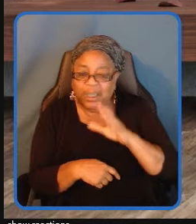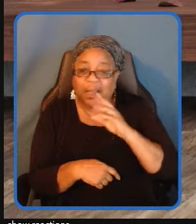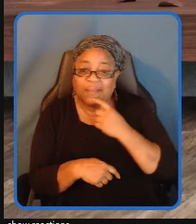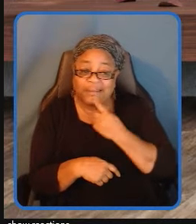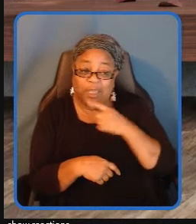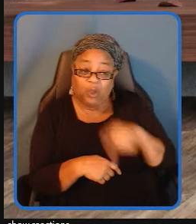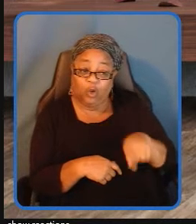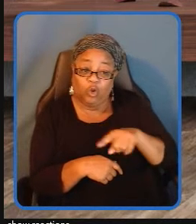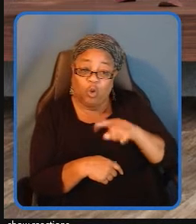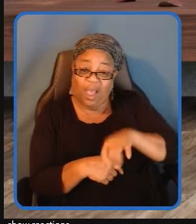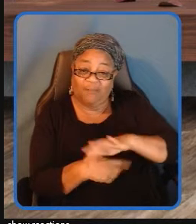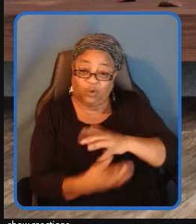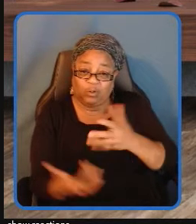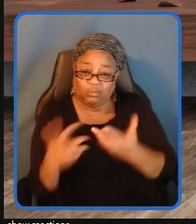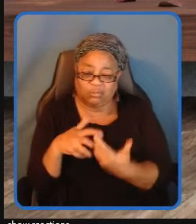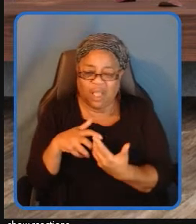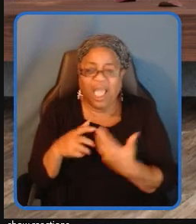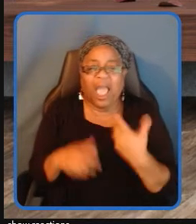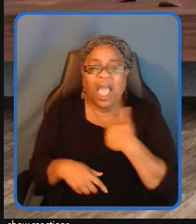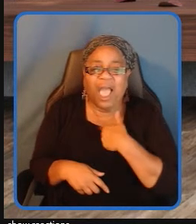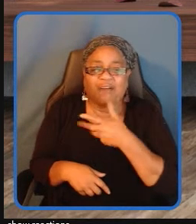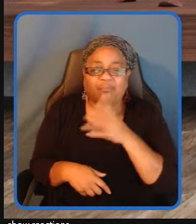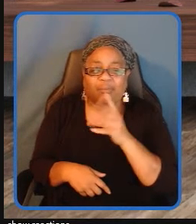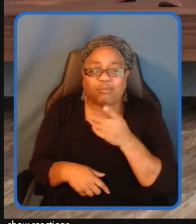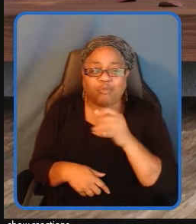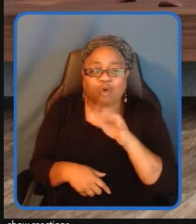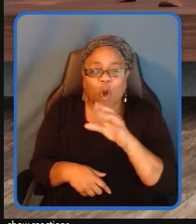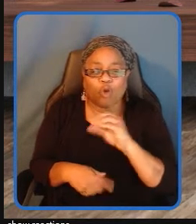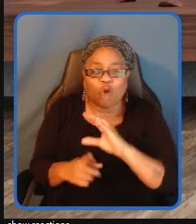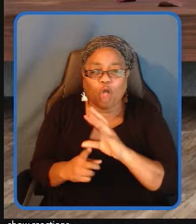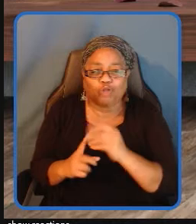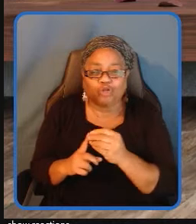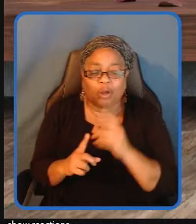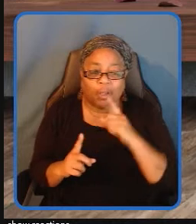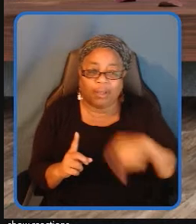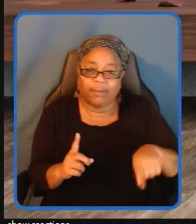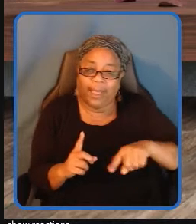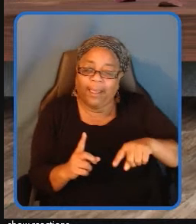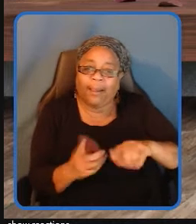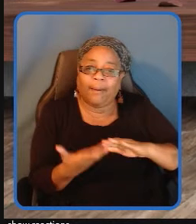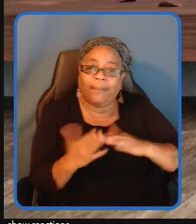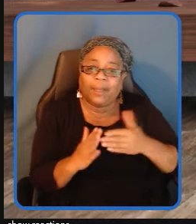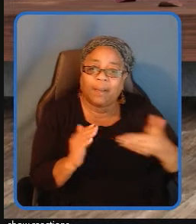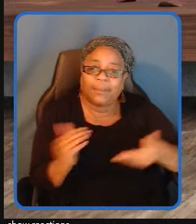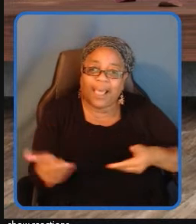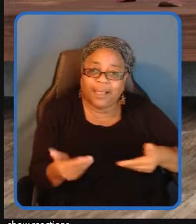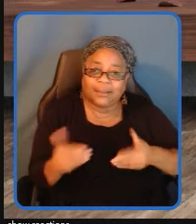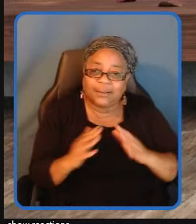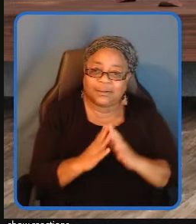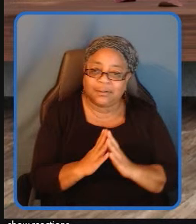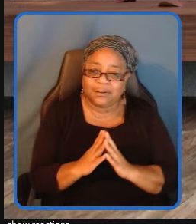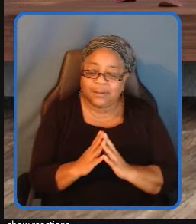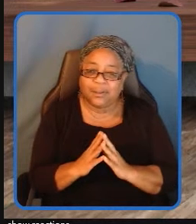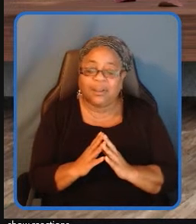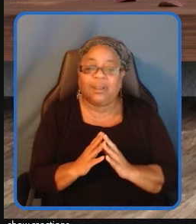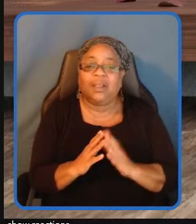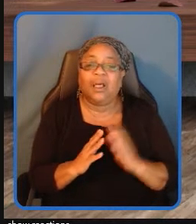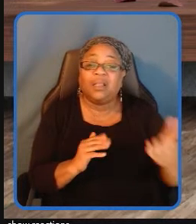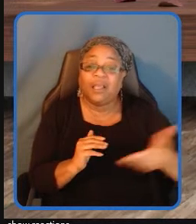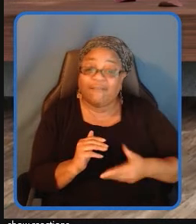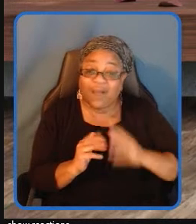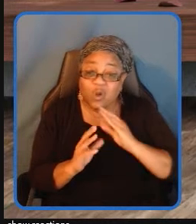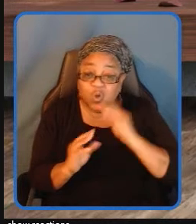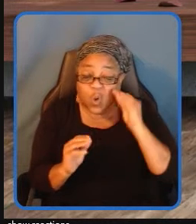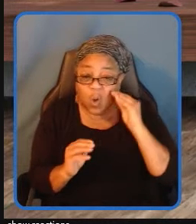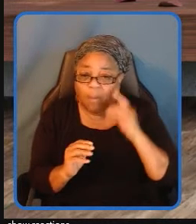culture, but you who are not bros, you can adapt. So they become guests. They're invited into your home, but they can't change the furniture. They can't